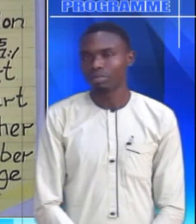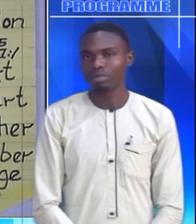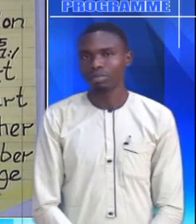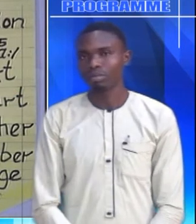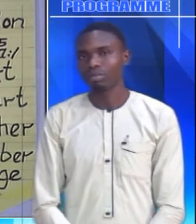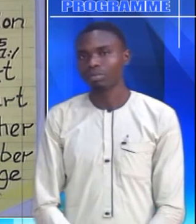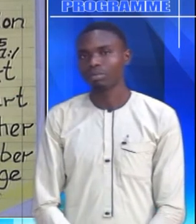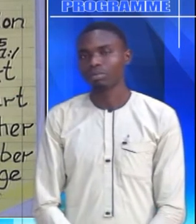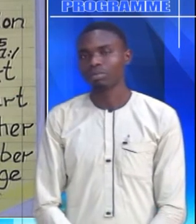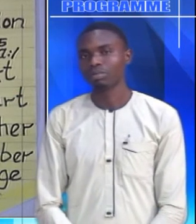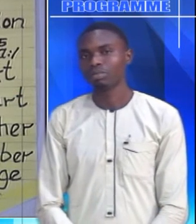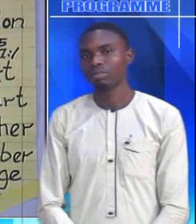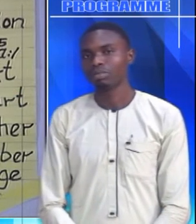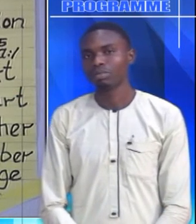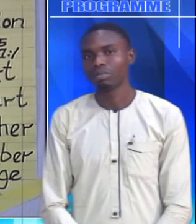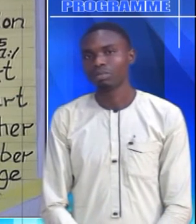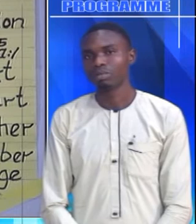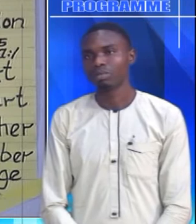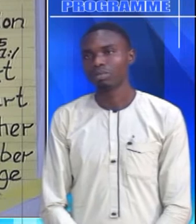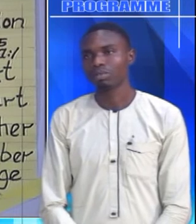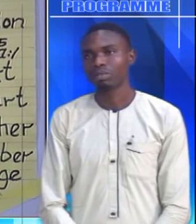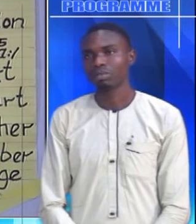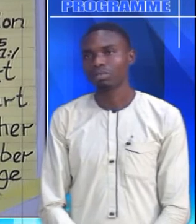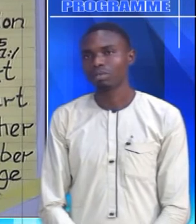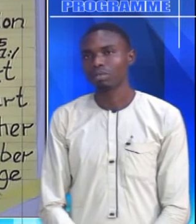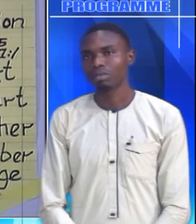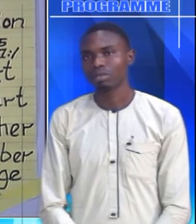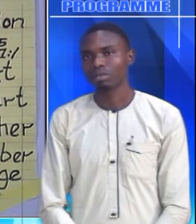EAR. Can you see it? And see where we get them?